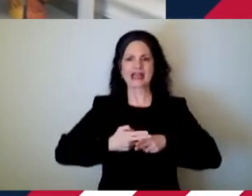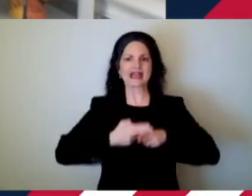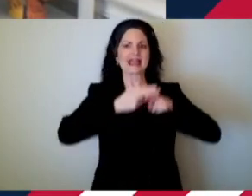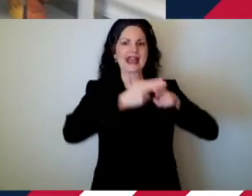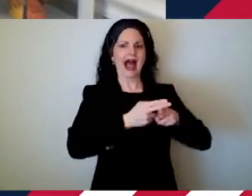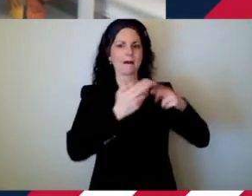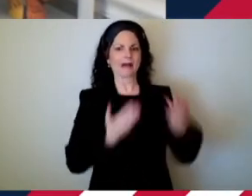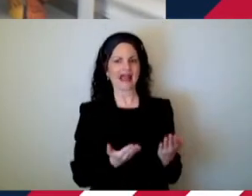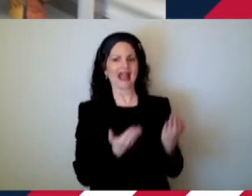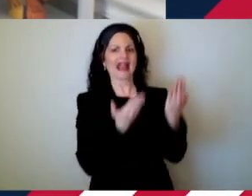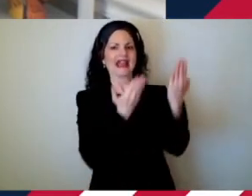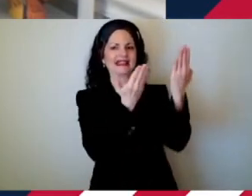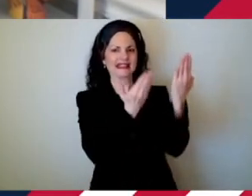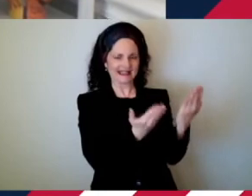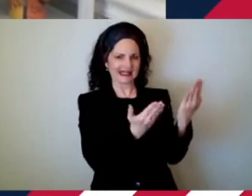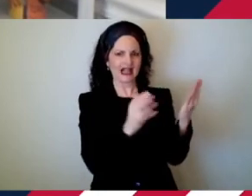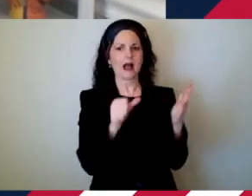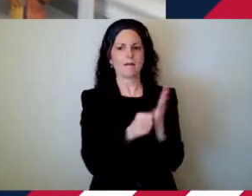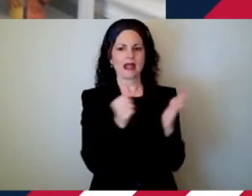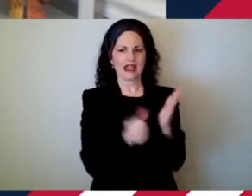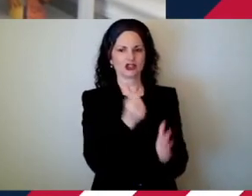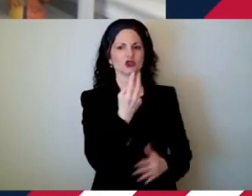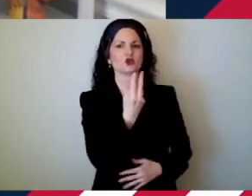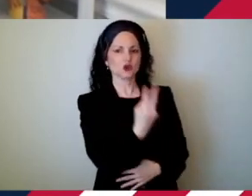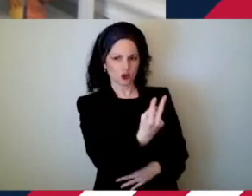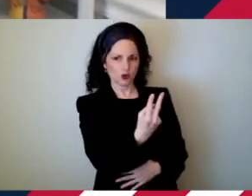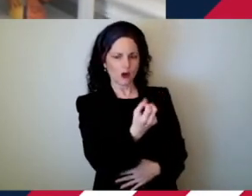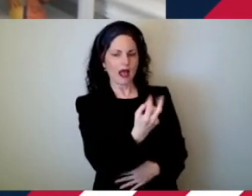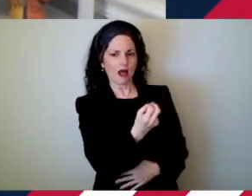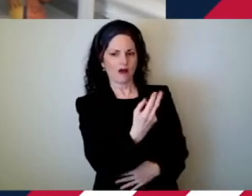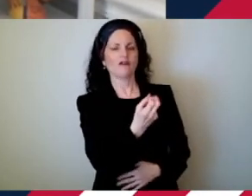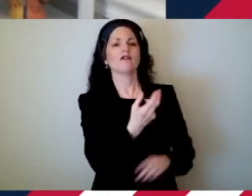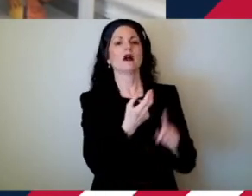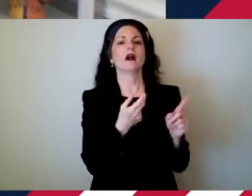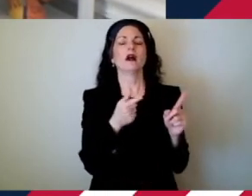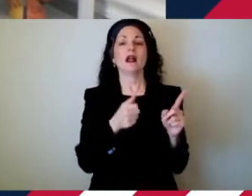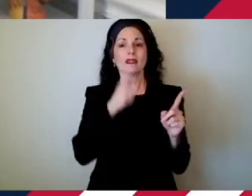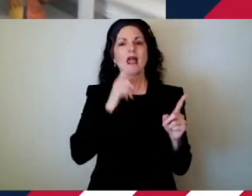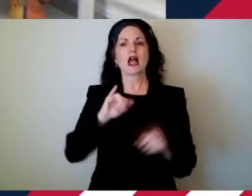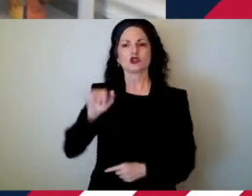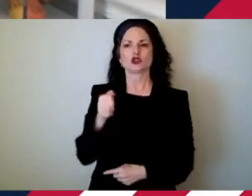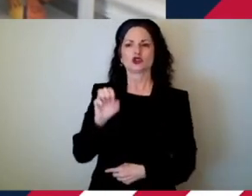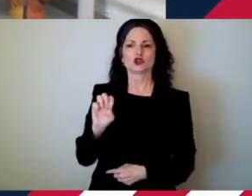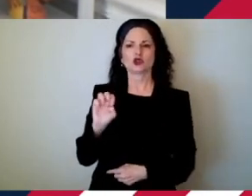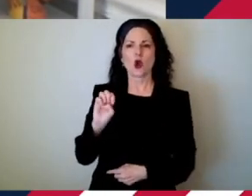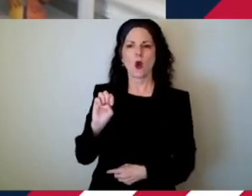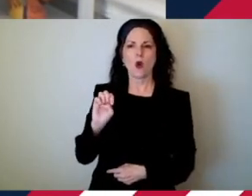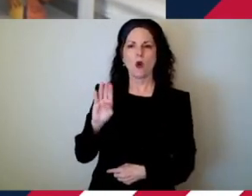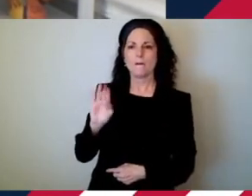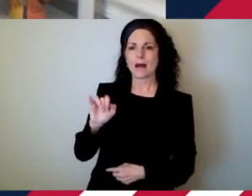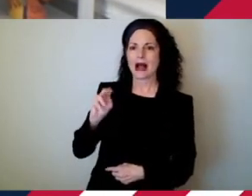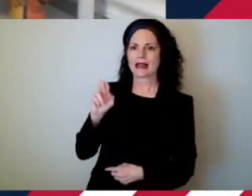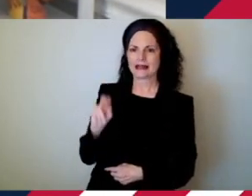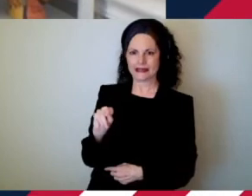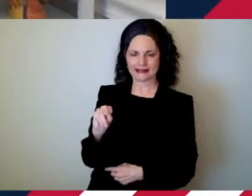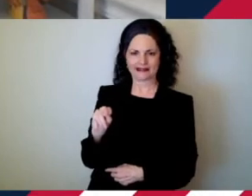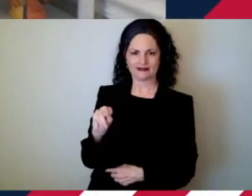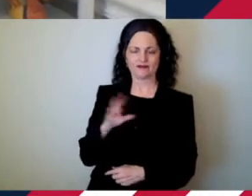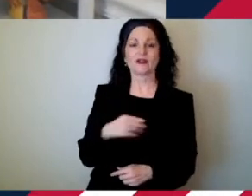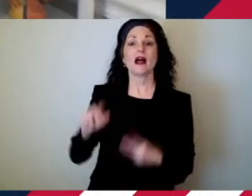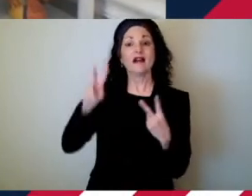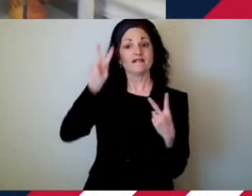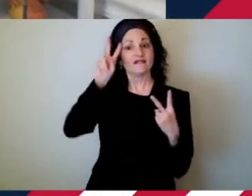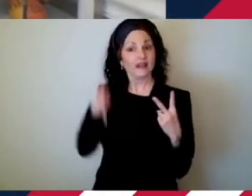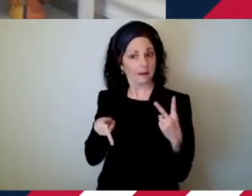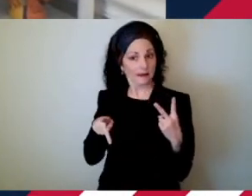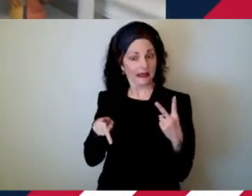keynote address will also happen on Tuesday. The vice presidential candidate will be nominated on